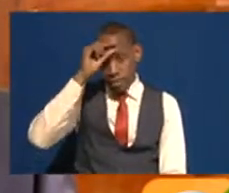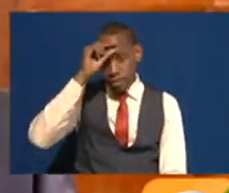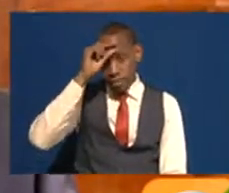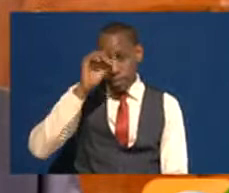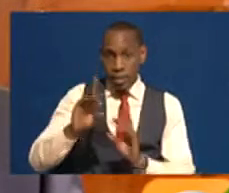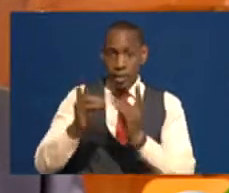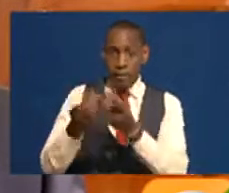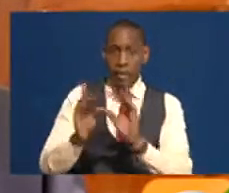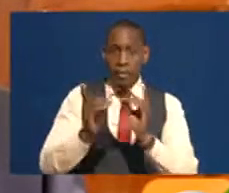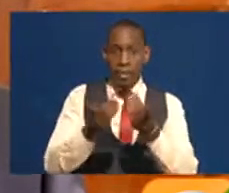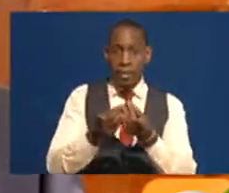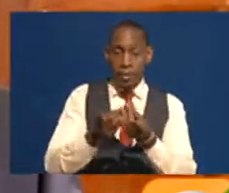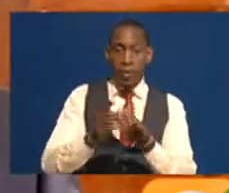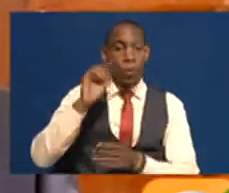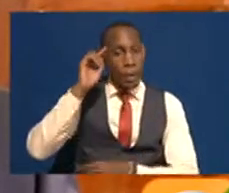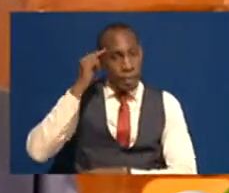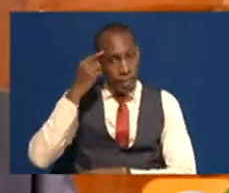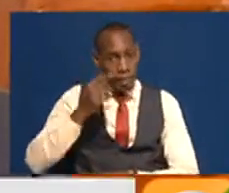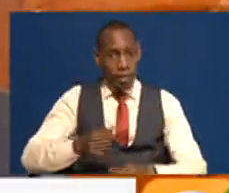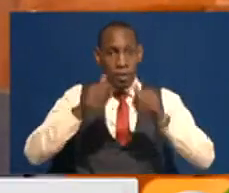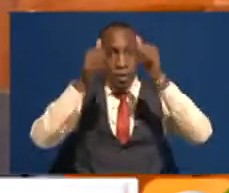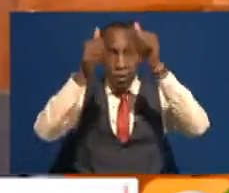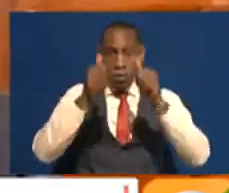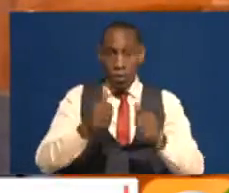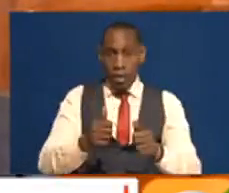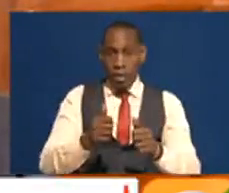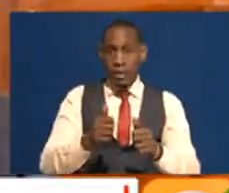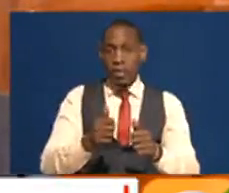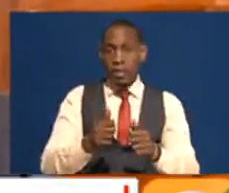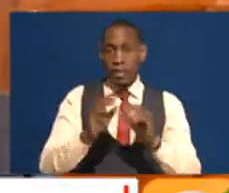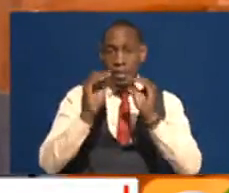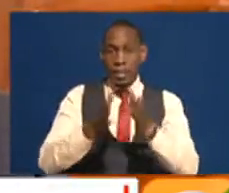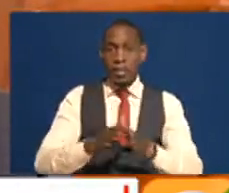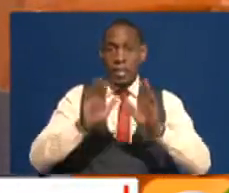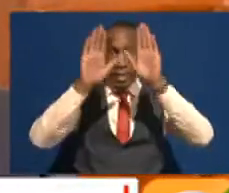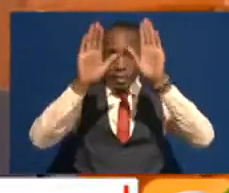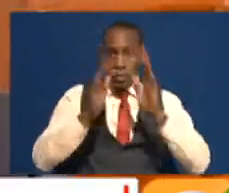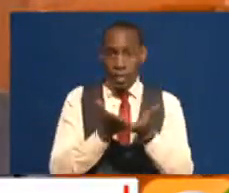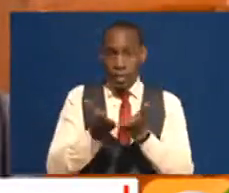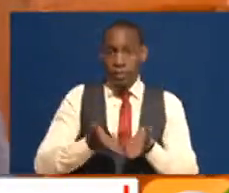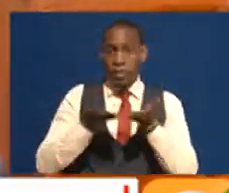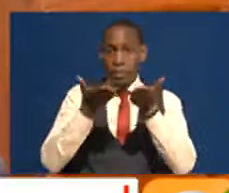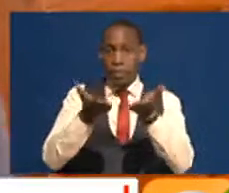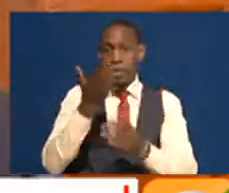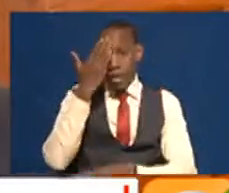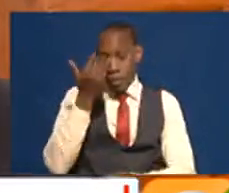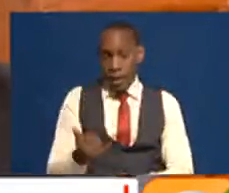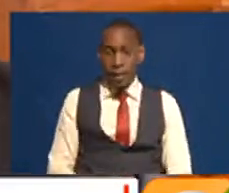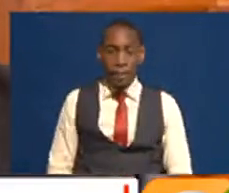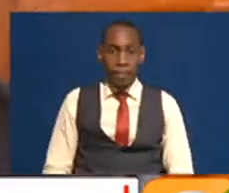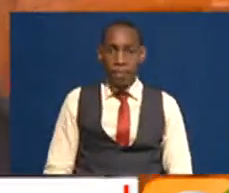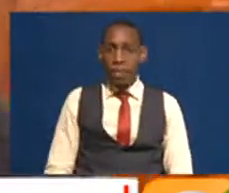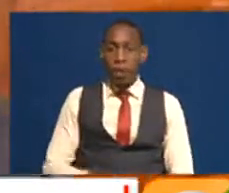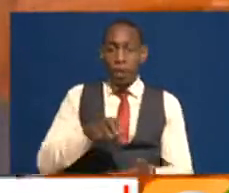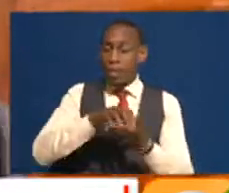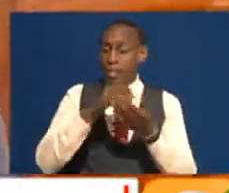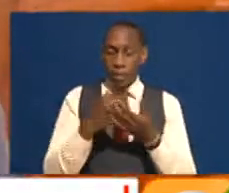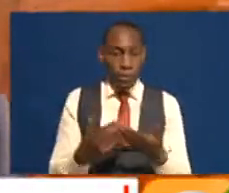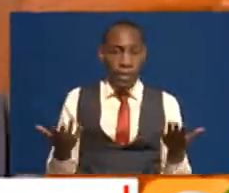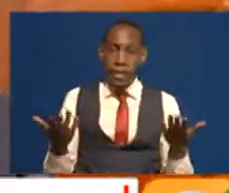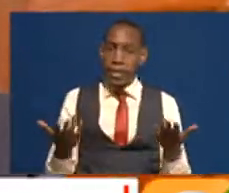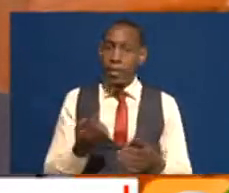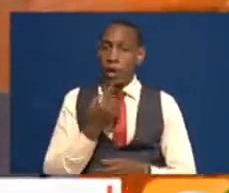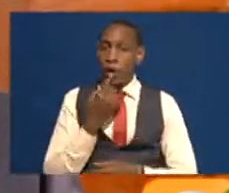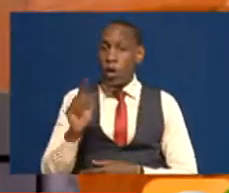relevant government departments to consider gazetting teachers as essential service providers, because either way, the directive